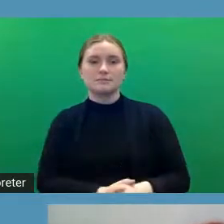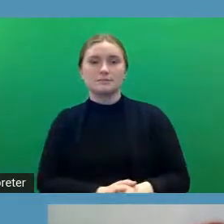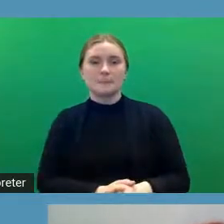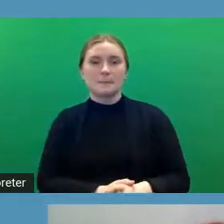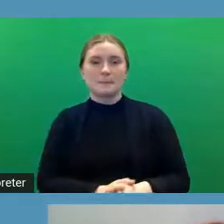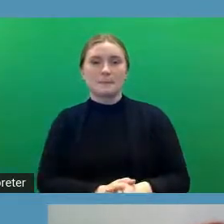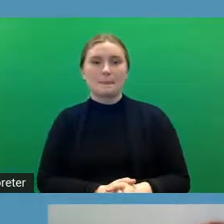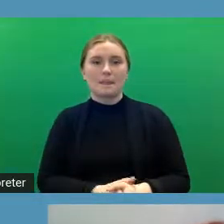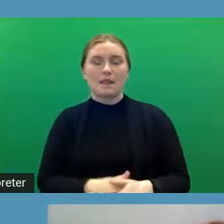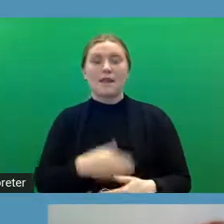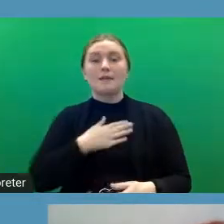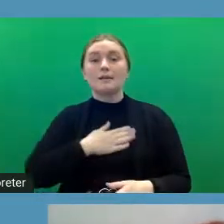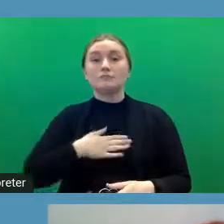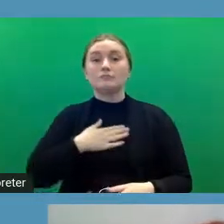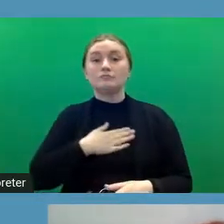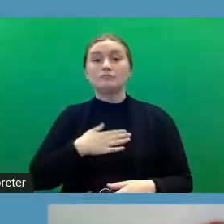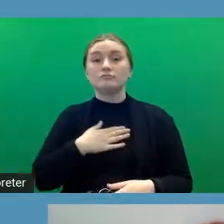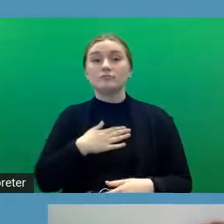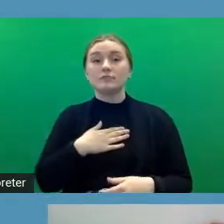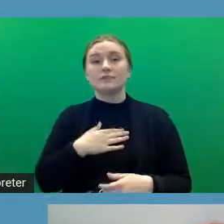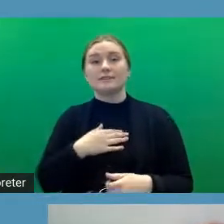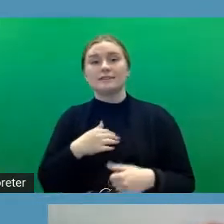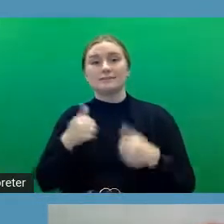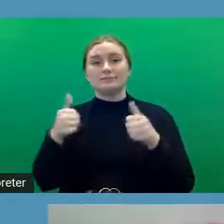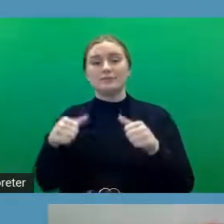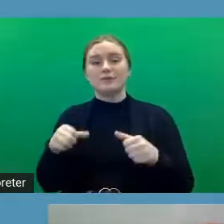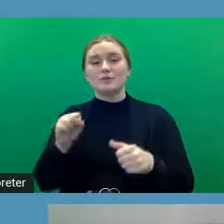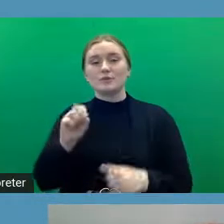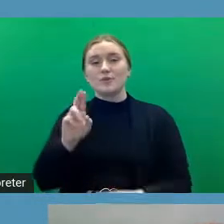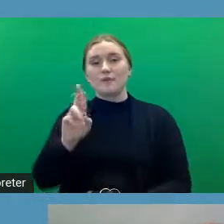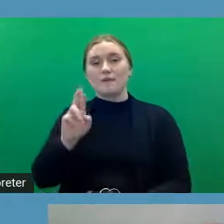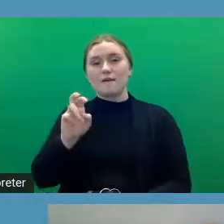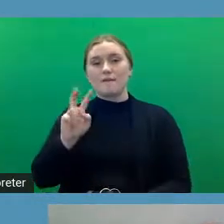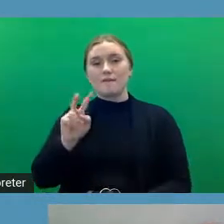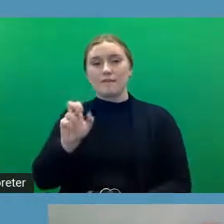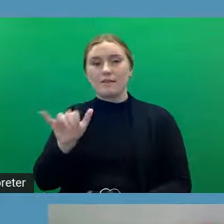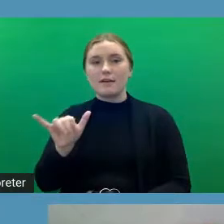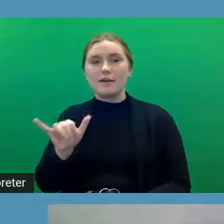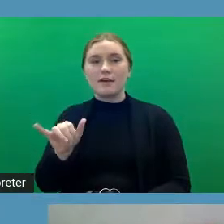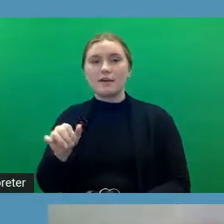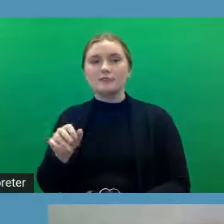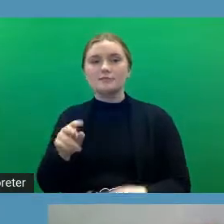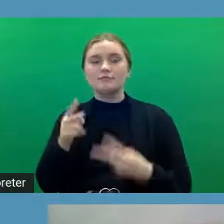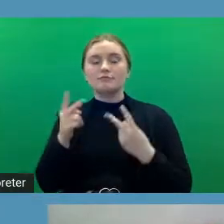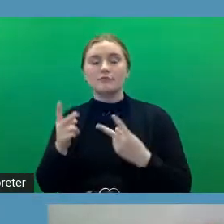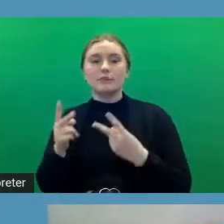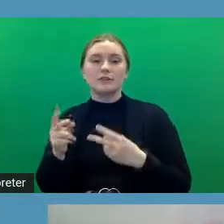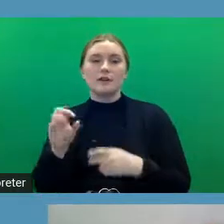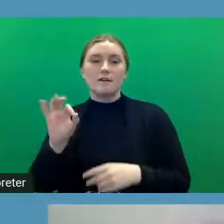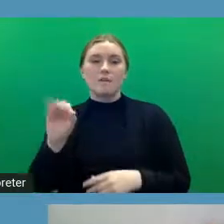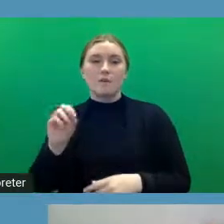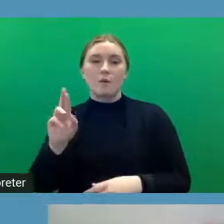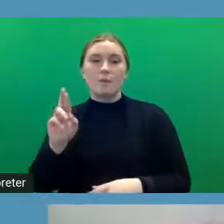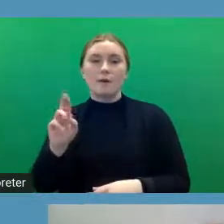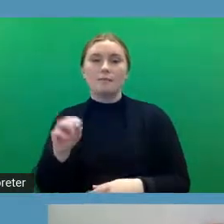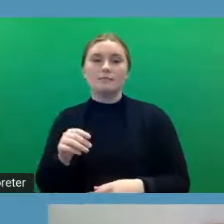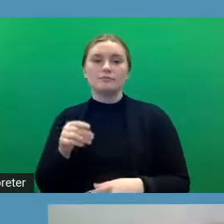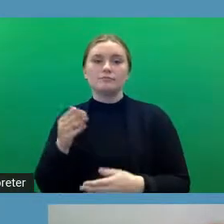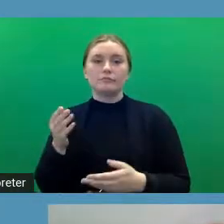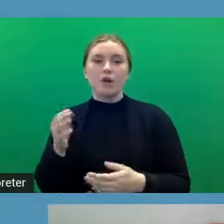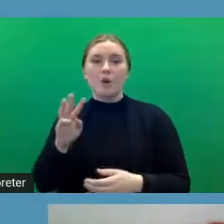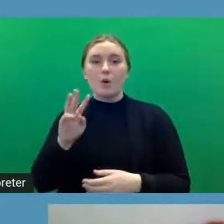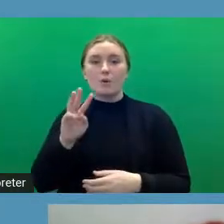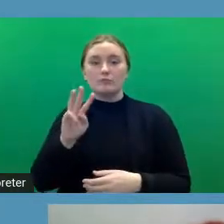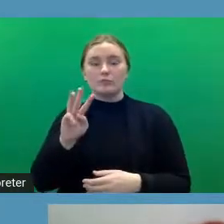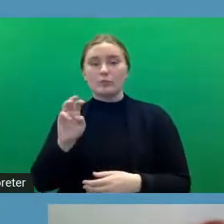and feedback form, which you will receive via email. Visit the forum on our website at, again, museum-hub.org to